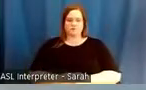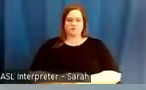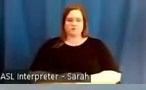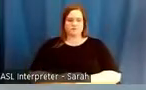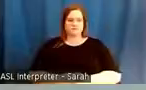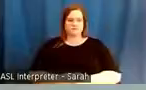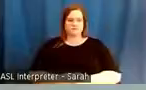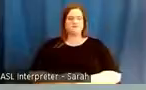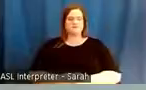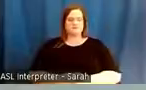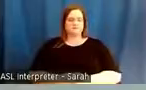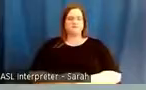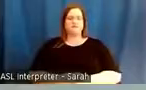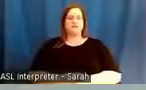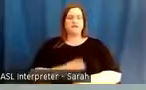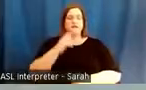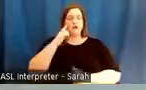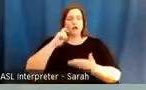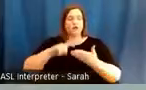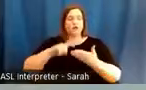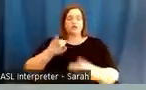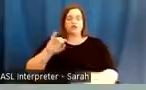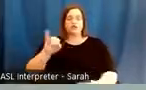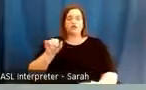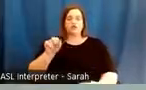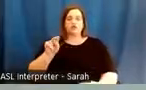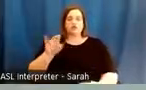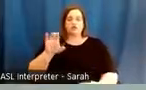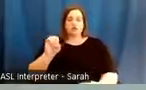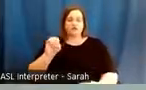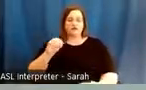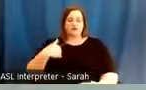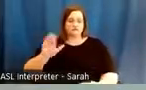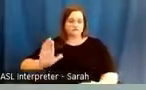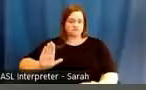All right. Looks like Janis has a question.